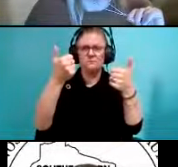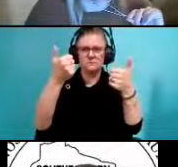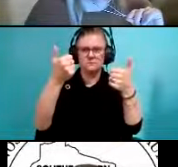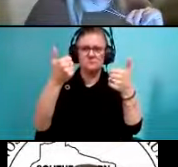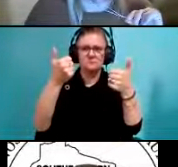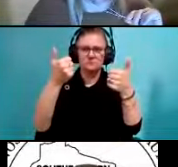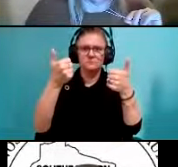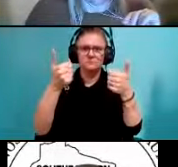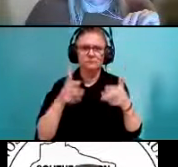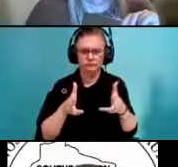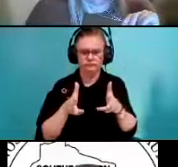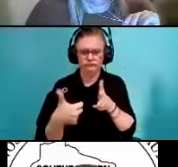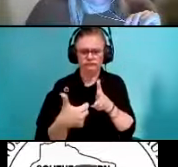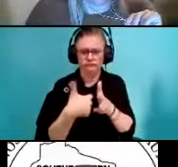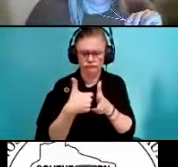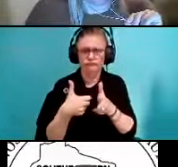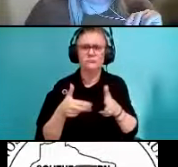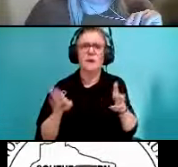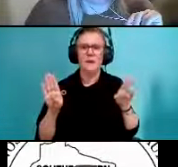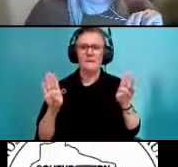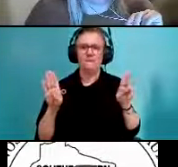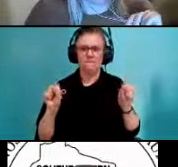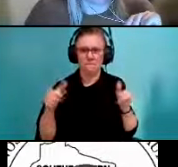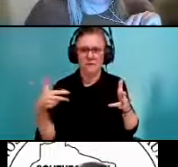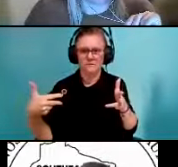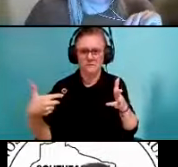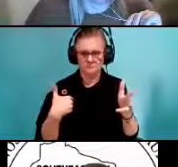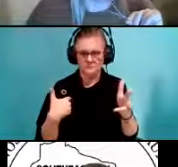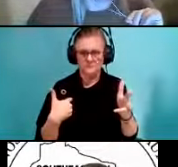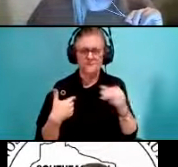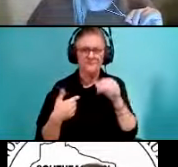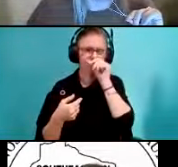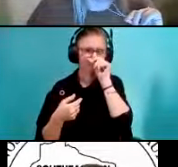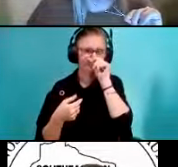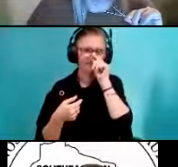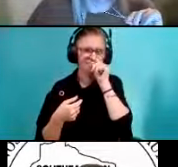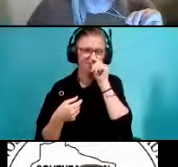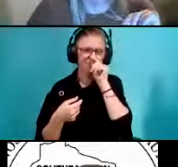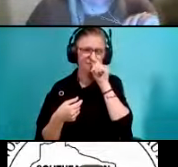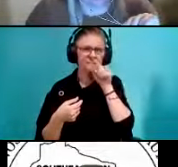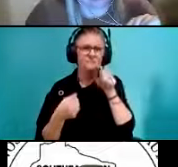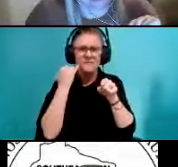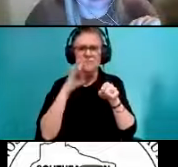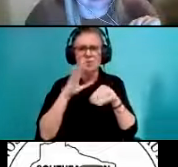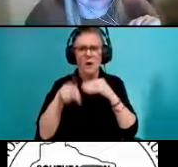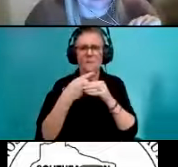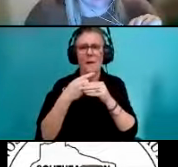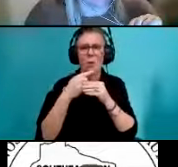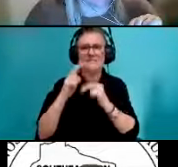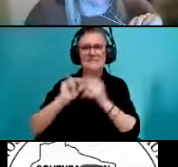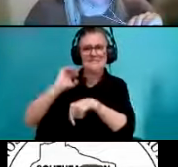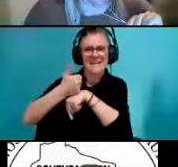have enough room for those bus lanes. One thing I'll talk about as we move on to stations